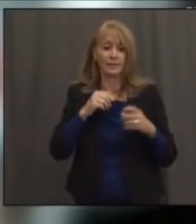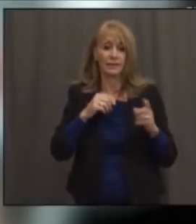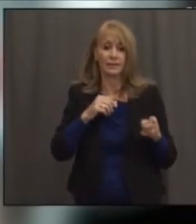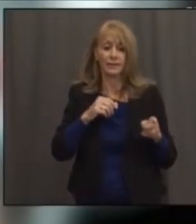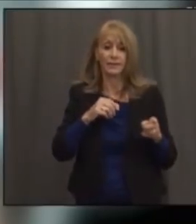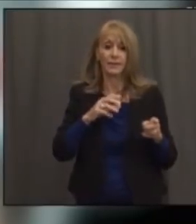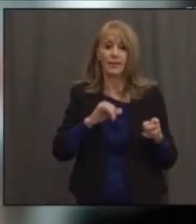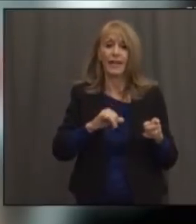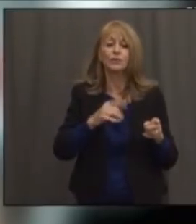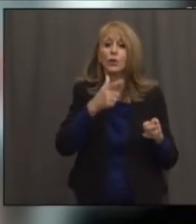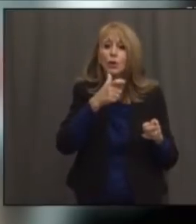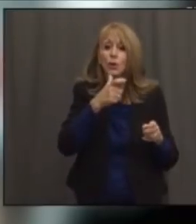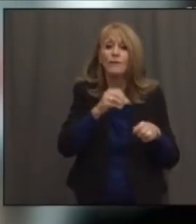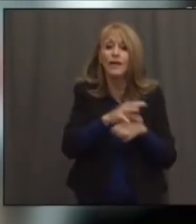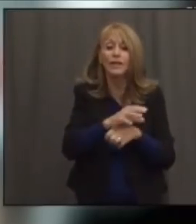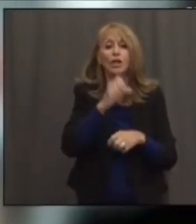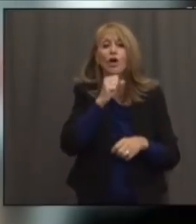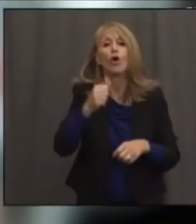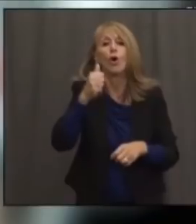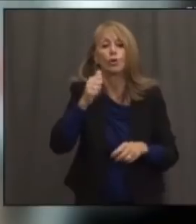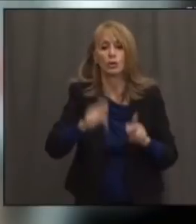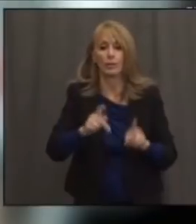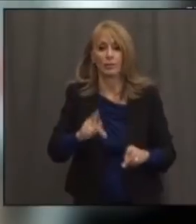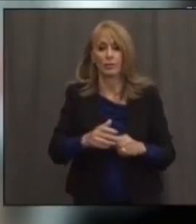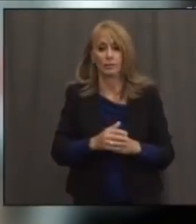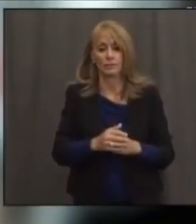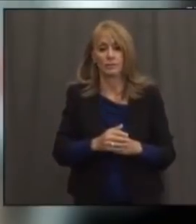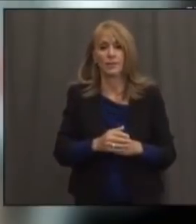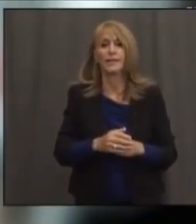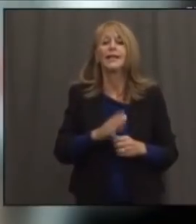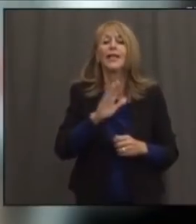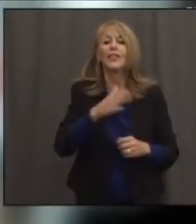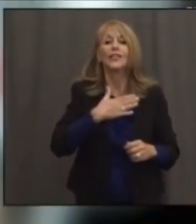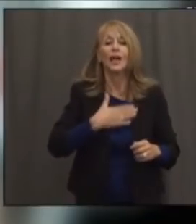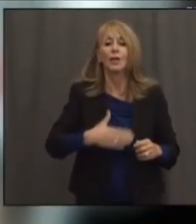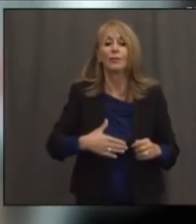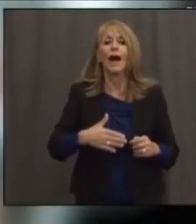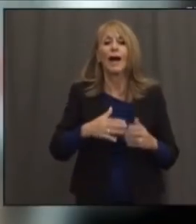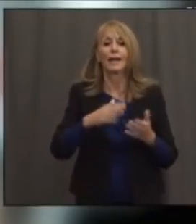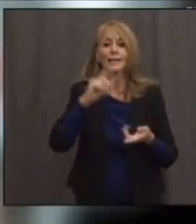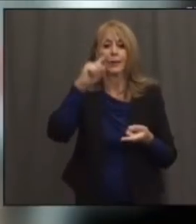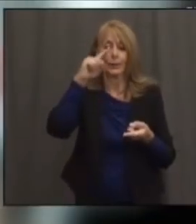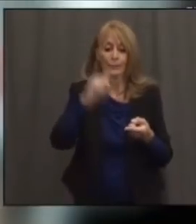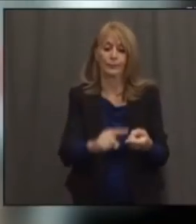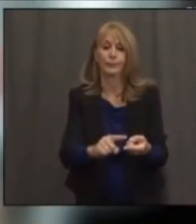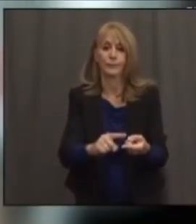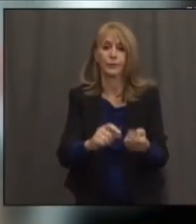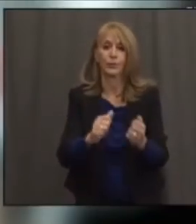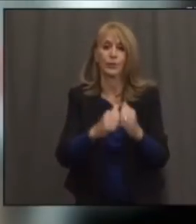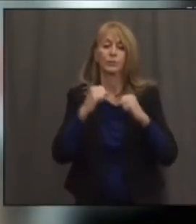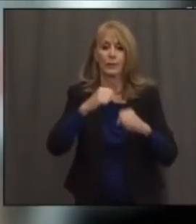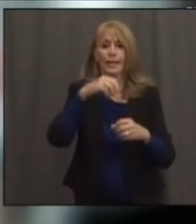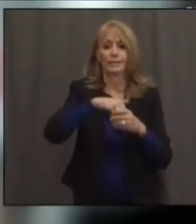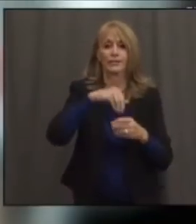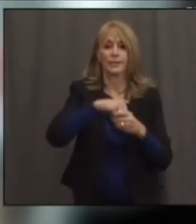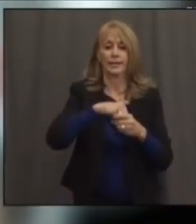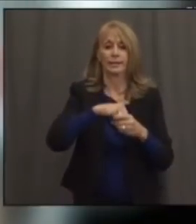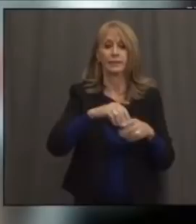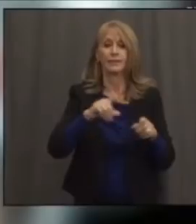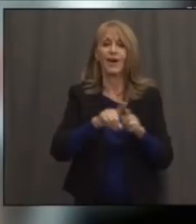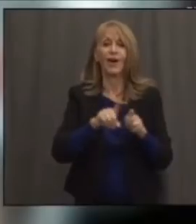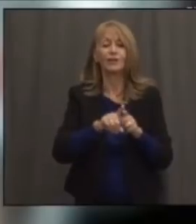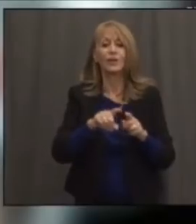the older population. They experience a more rapid degradation in the levels of the neutralizing antibodies. And they're also the most